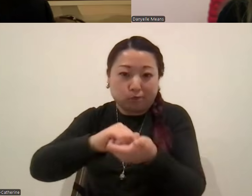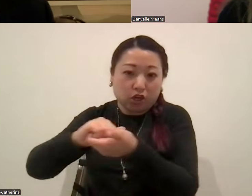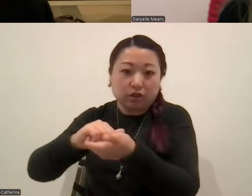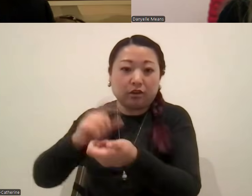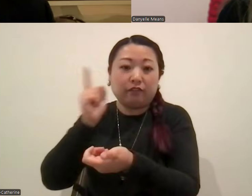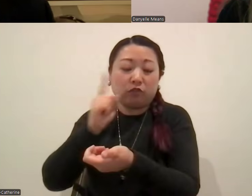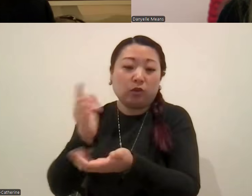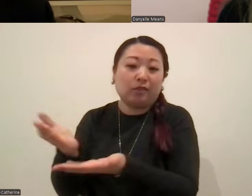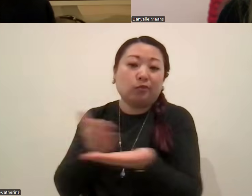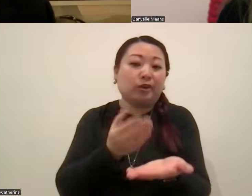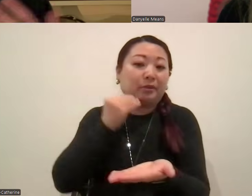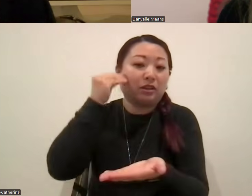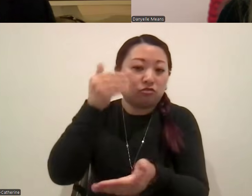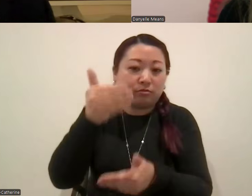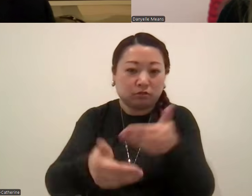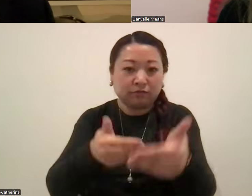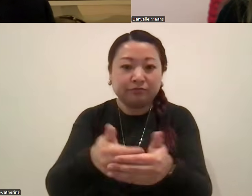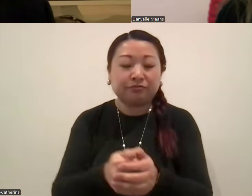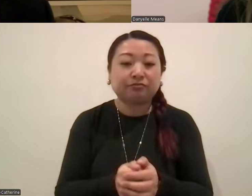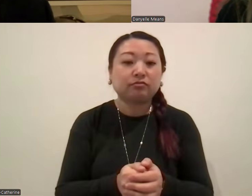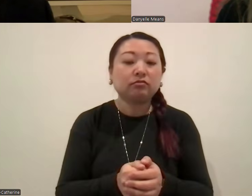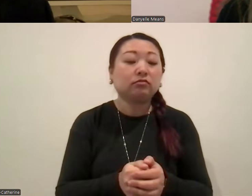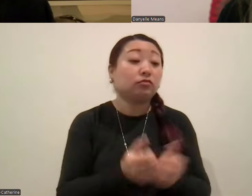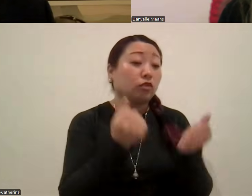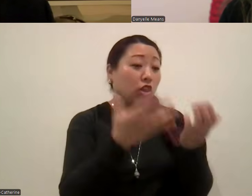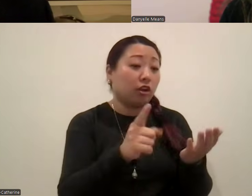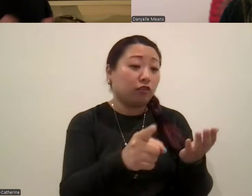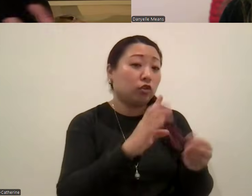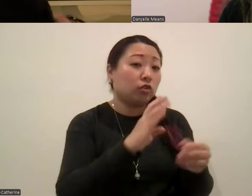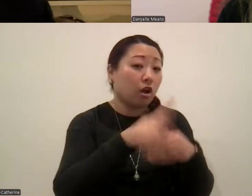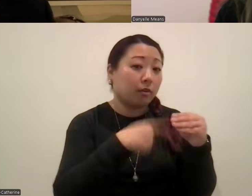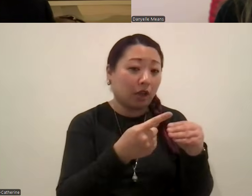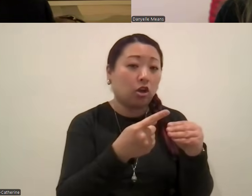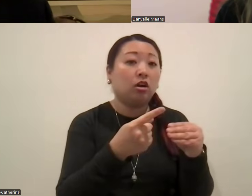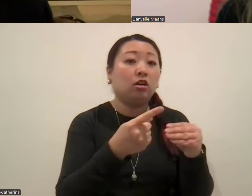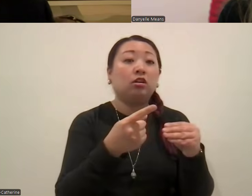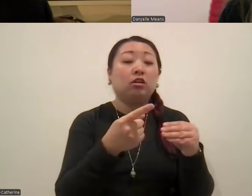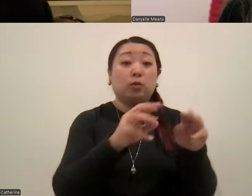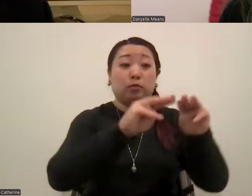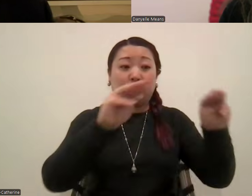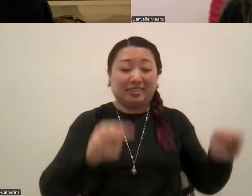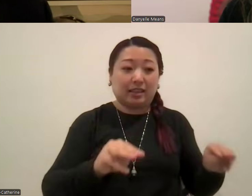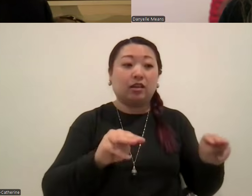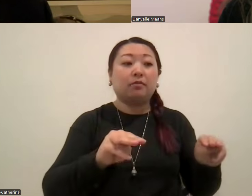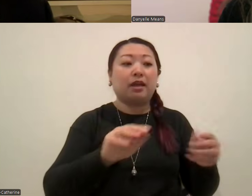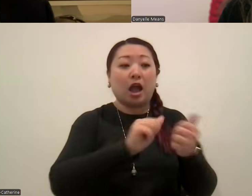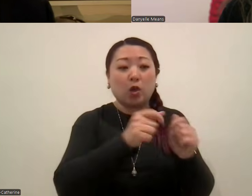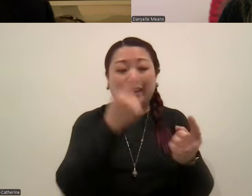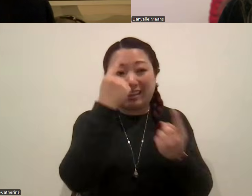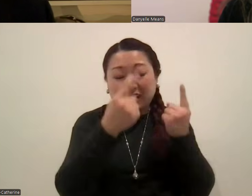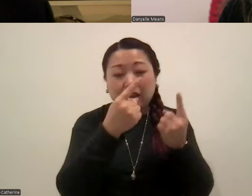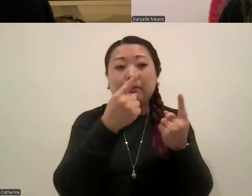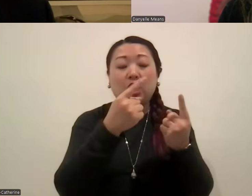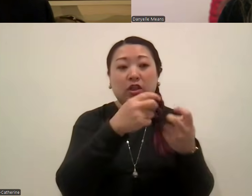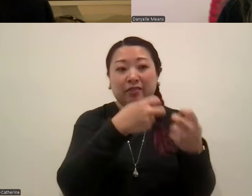process. And a lot of what you're talking about, of course, is the evolution of how museums are thinking about these issues. What would